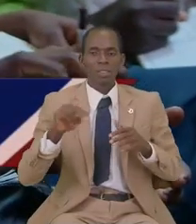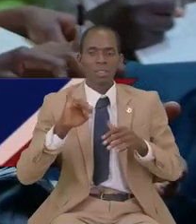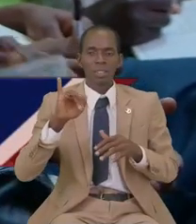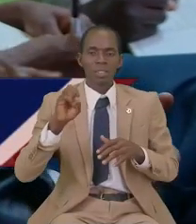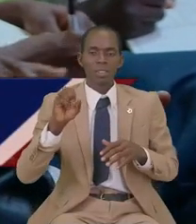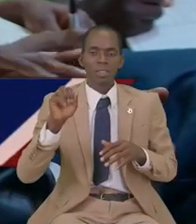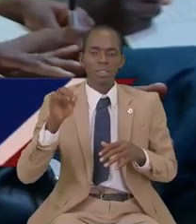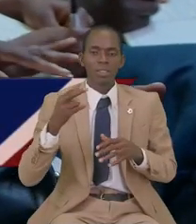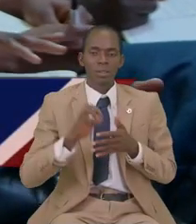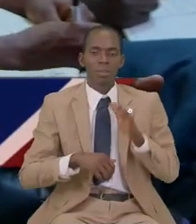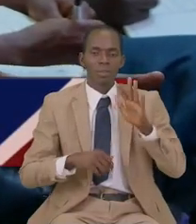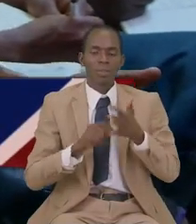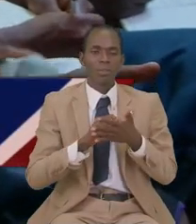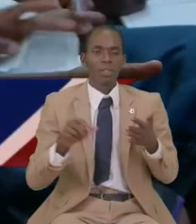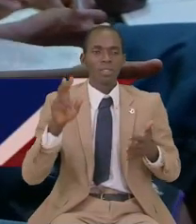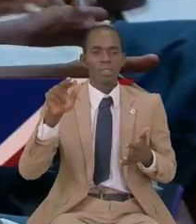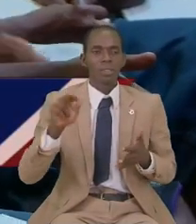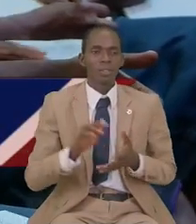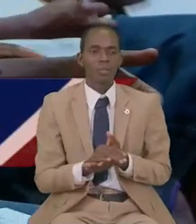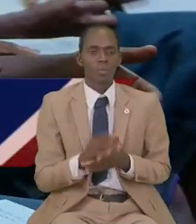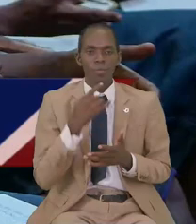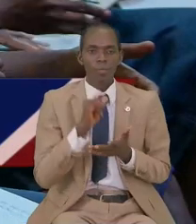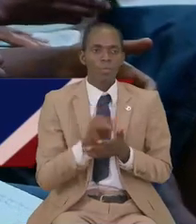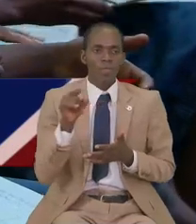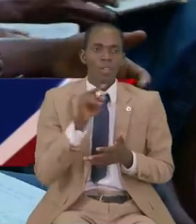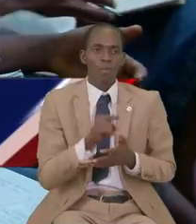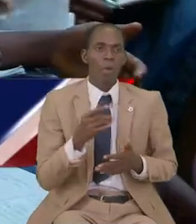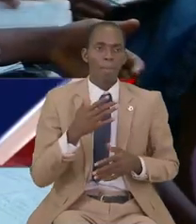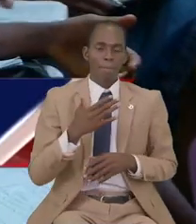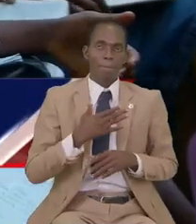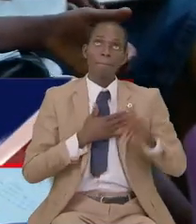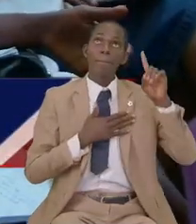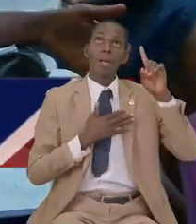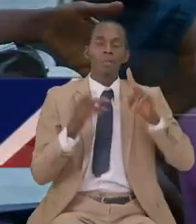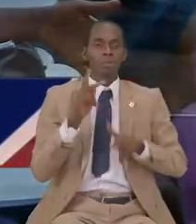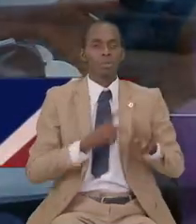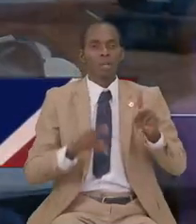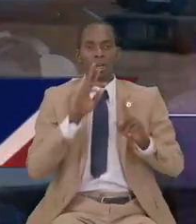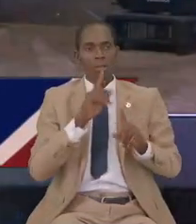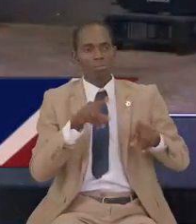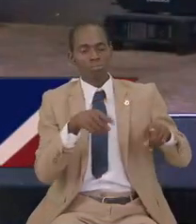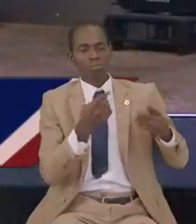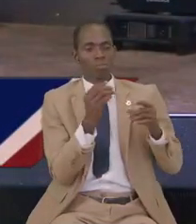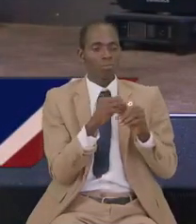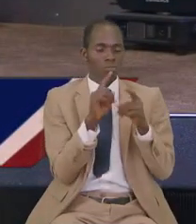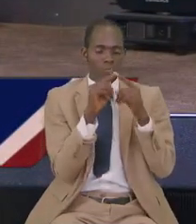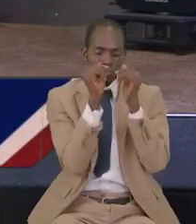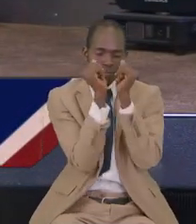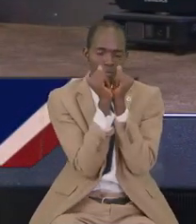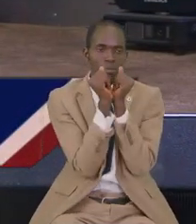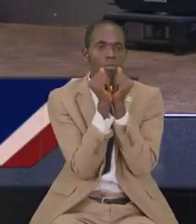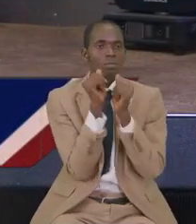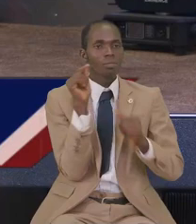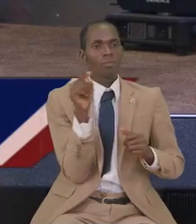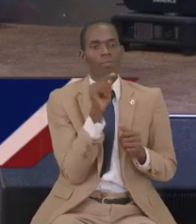chapter 5, verse 13, therefore, my people are gone into captivity. Therefore, there is